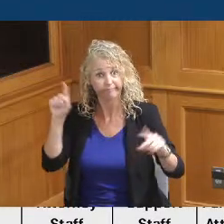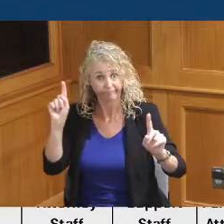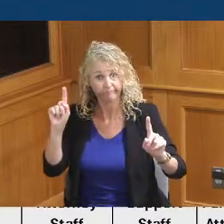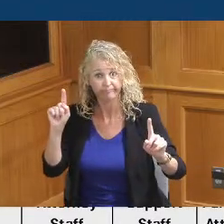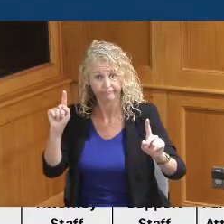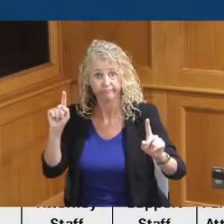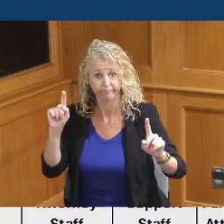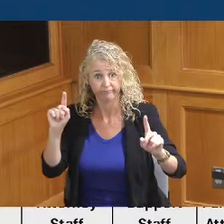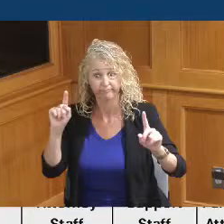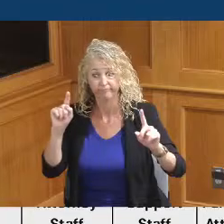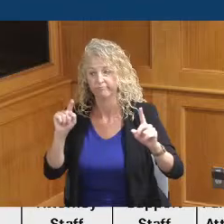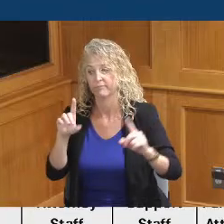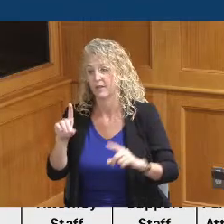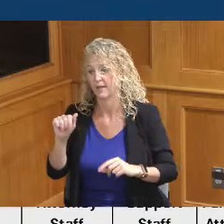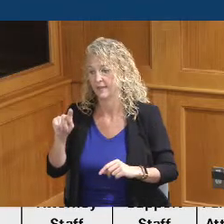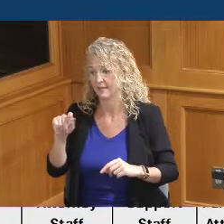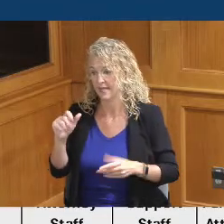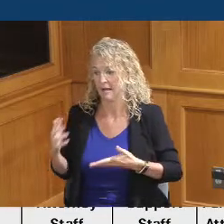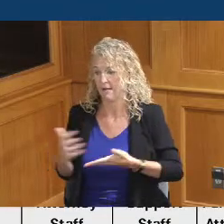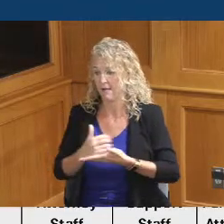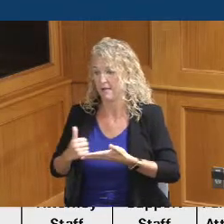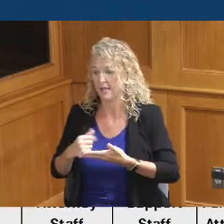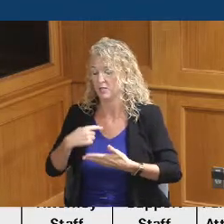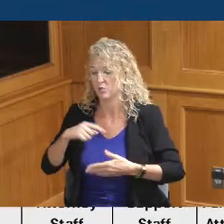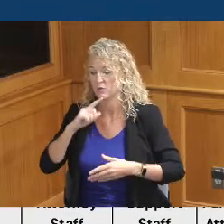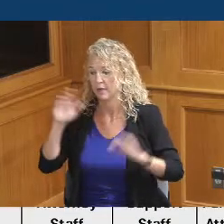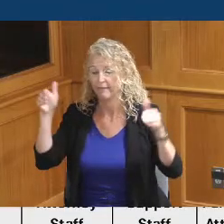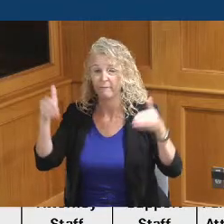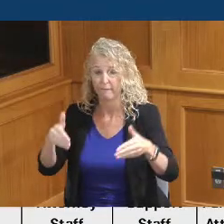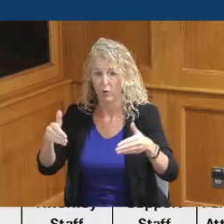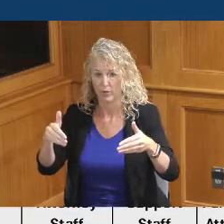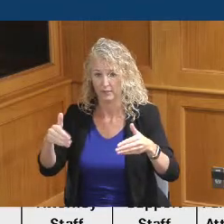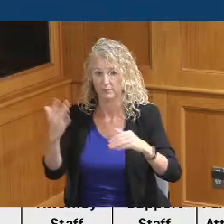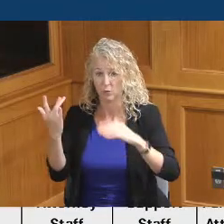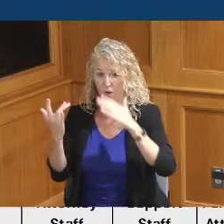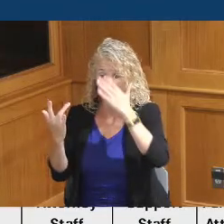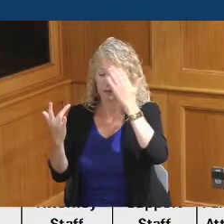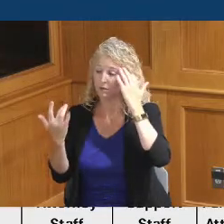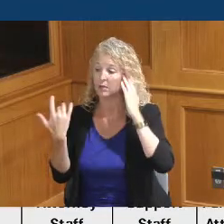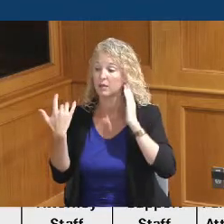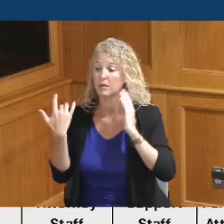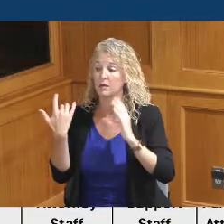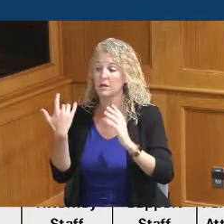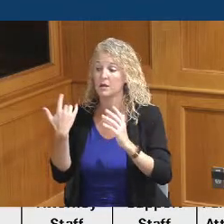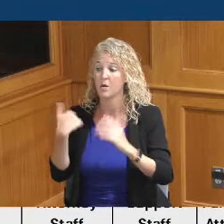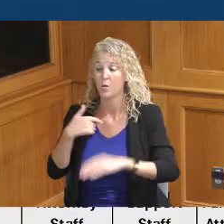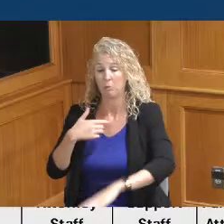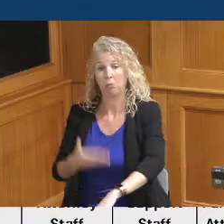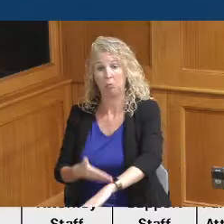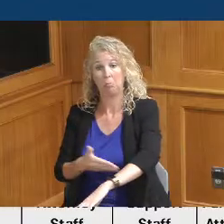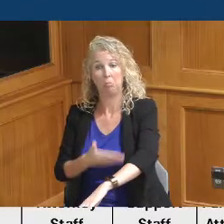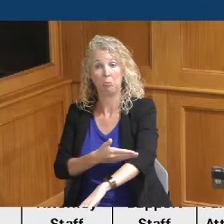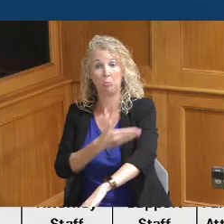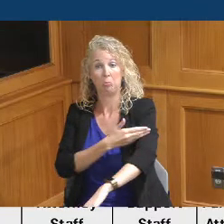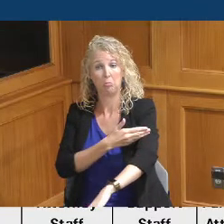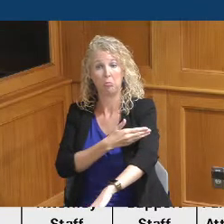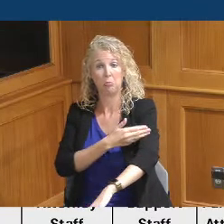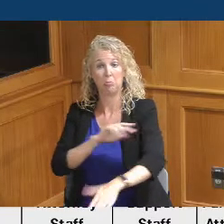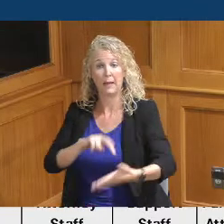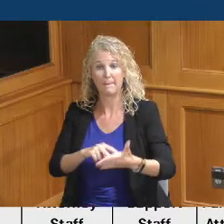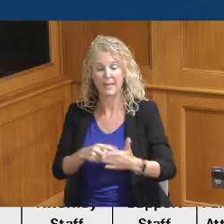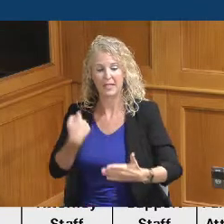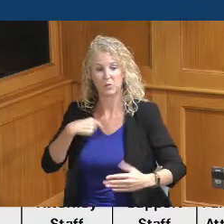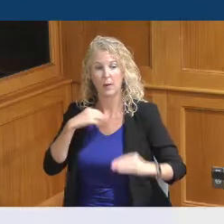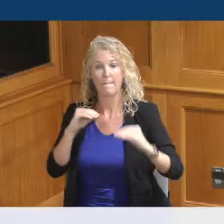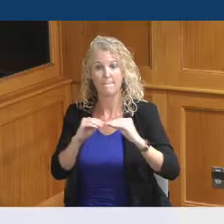And this data collection is something that we are very focused on going forward, because as we've started to get better at data collection, it's made us much more